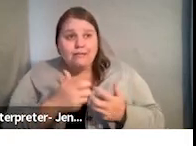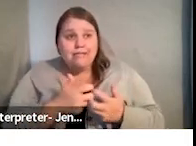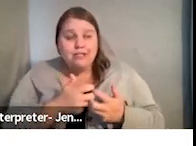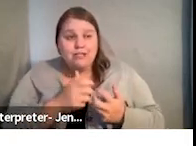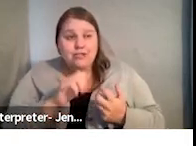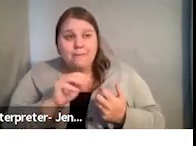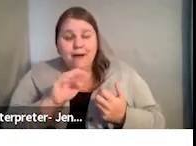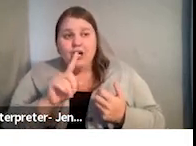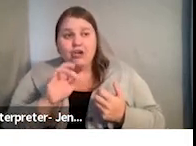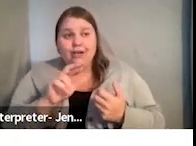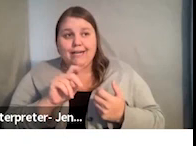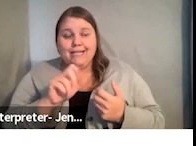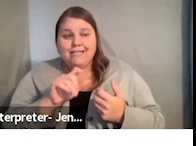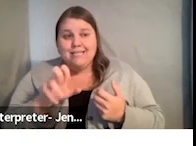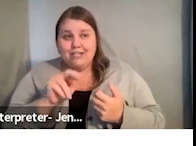I think they're